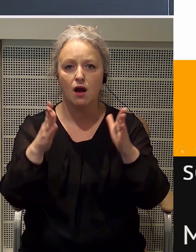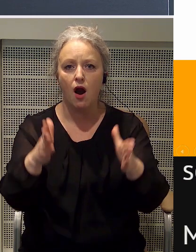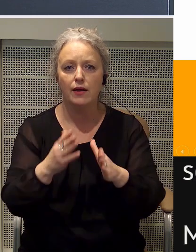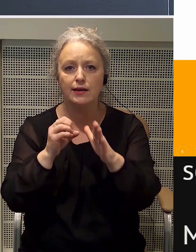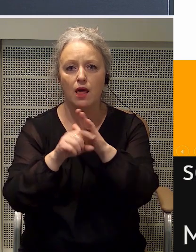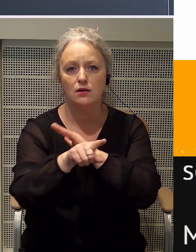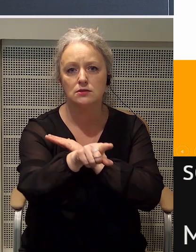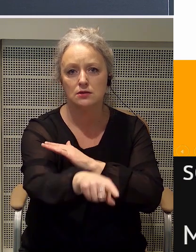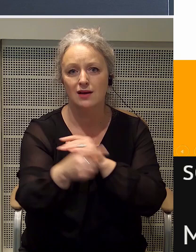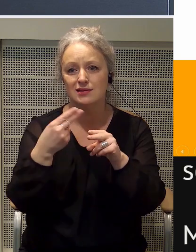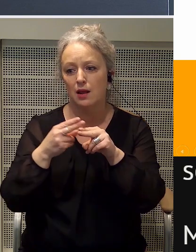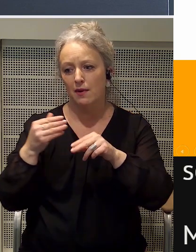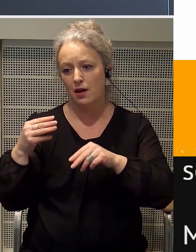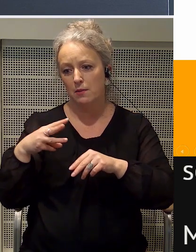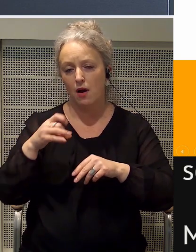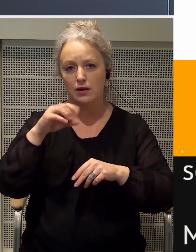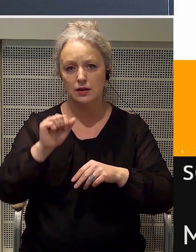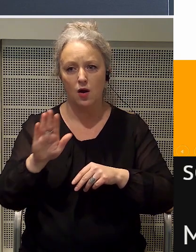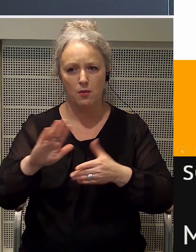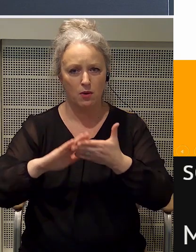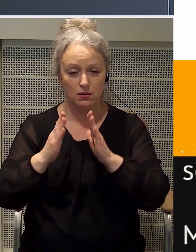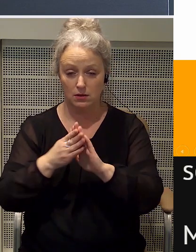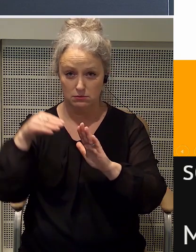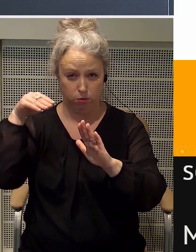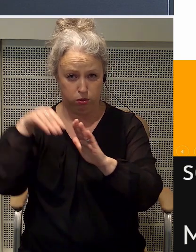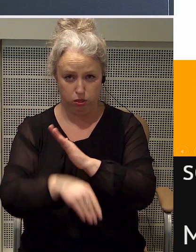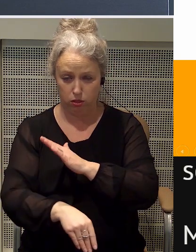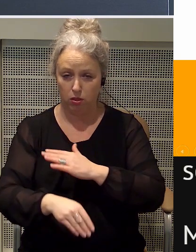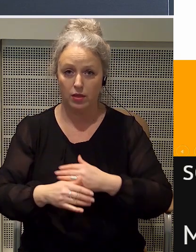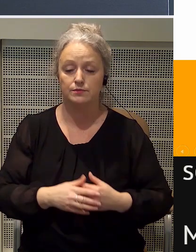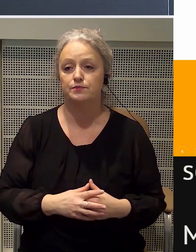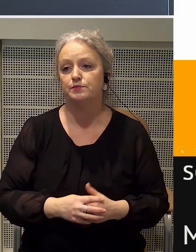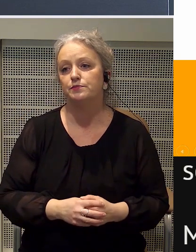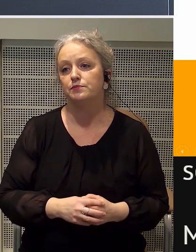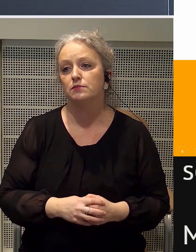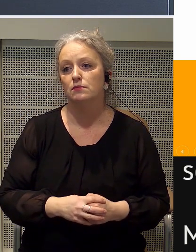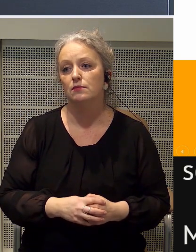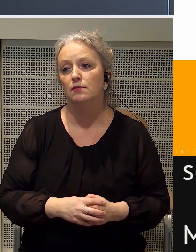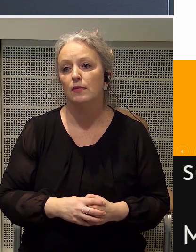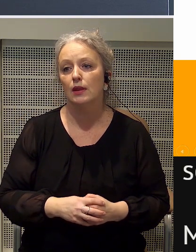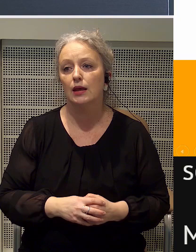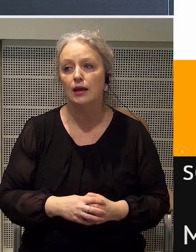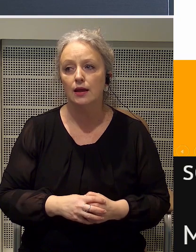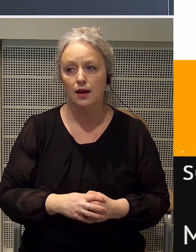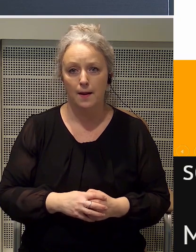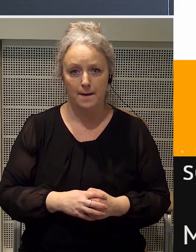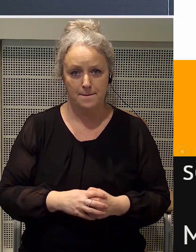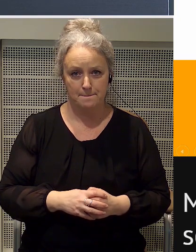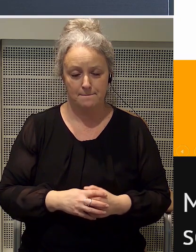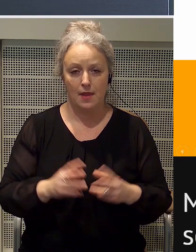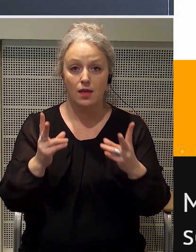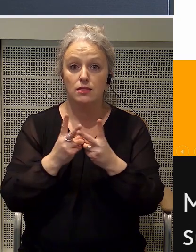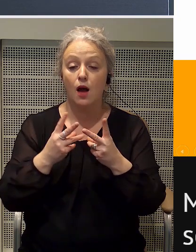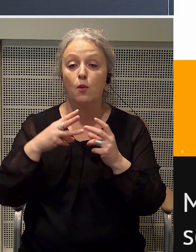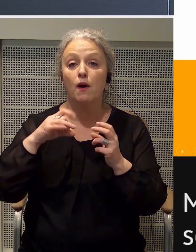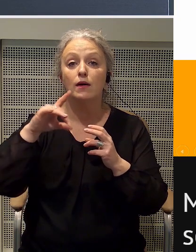Again, this was another example that we had to take the product very quickly to the hospital because